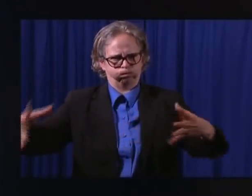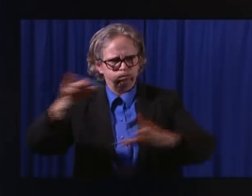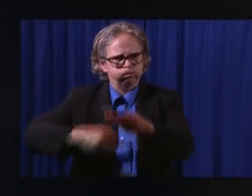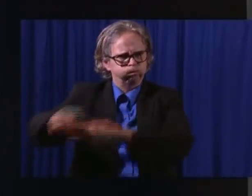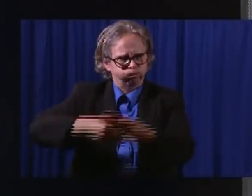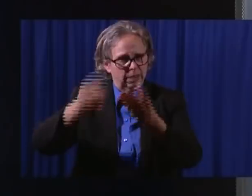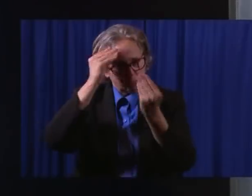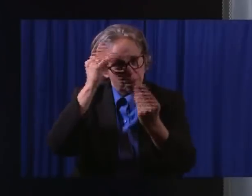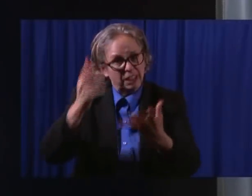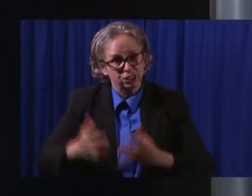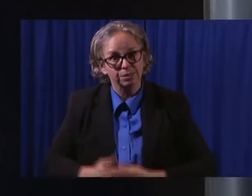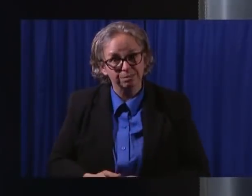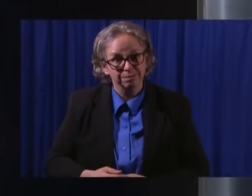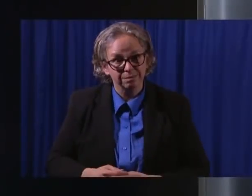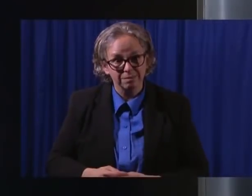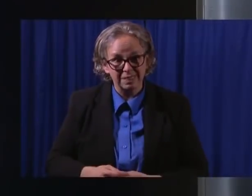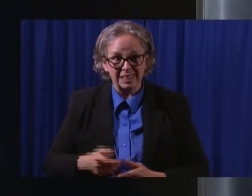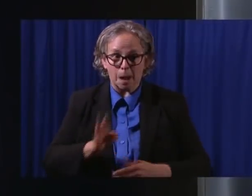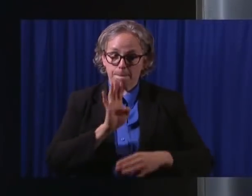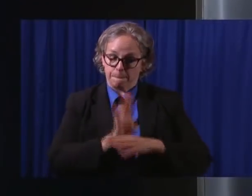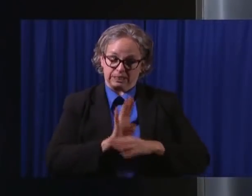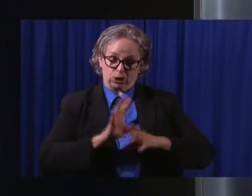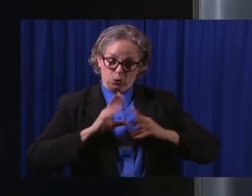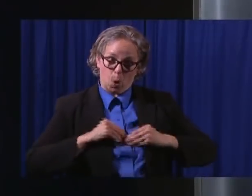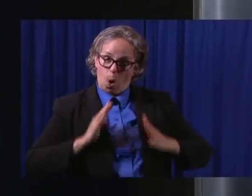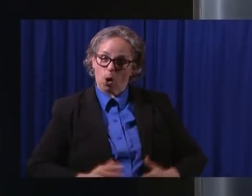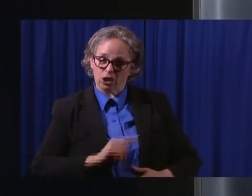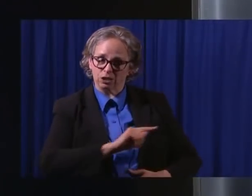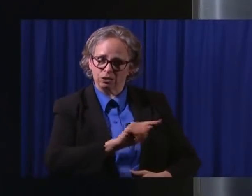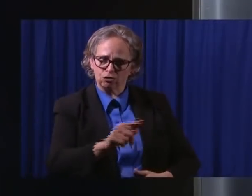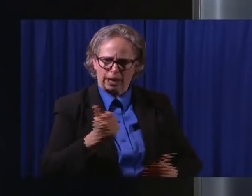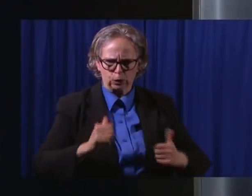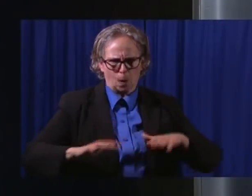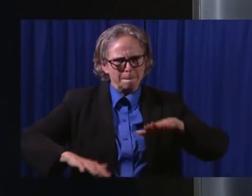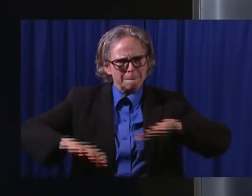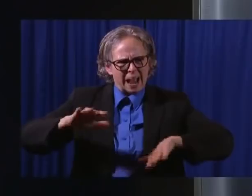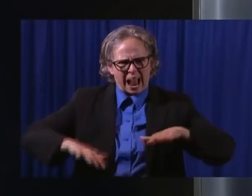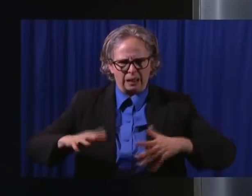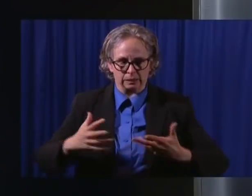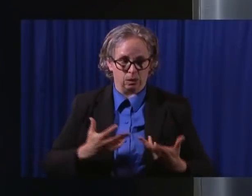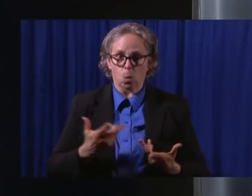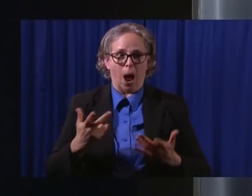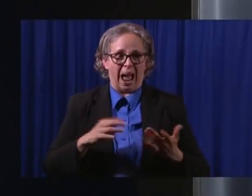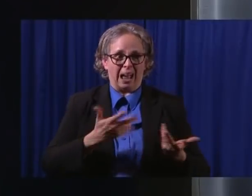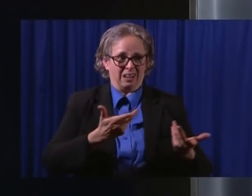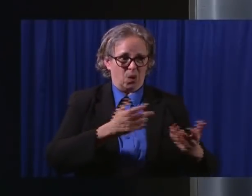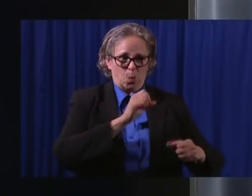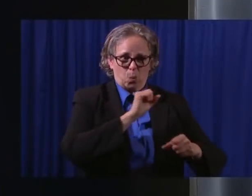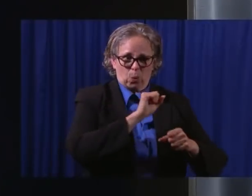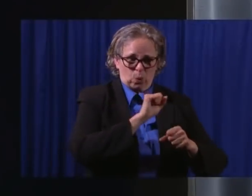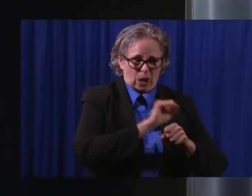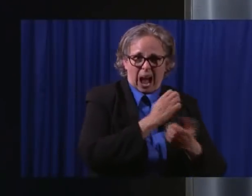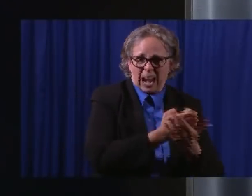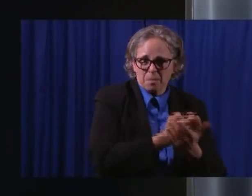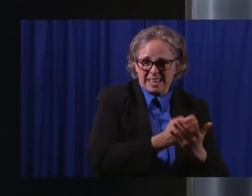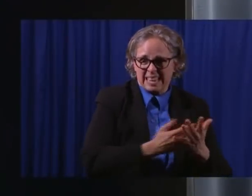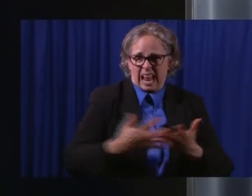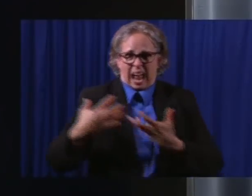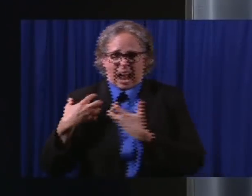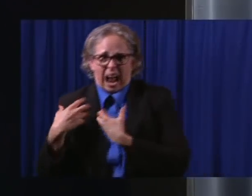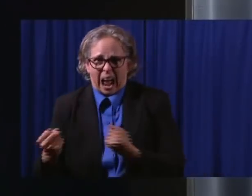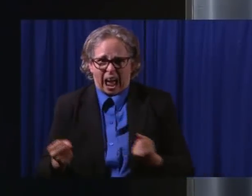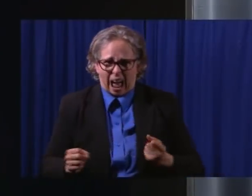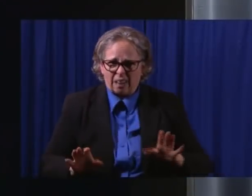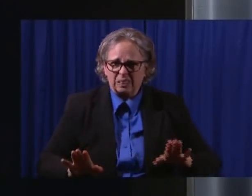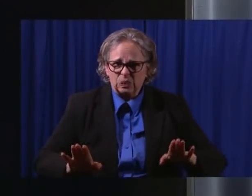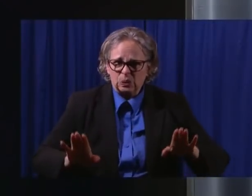health and the business aspects, but you're showing that it's possible. You can create a healthy environment and you can have a successful business at the